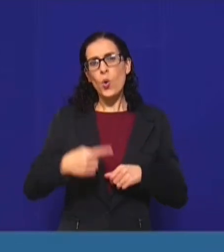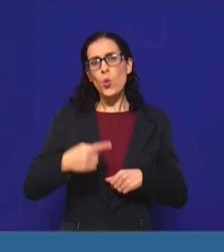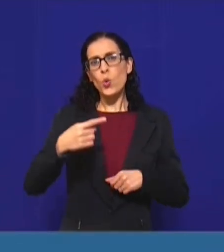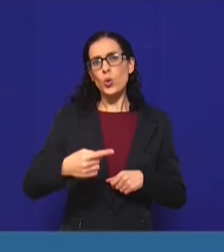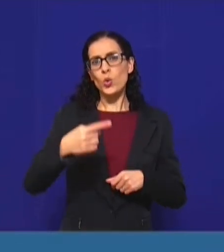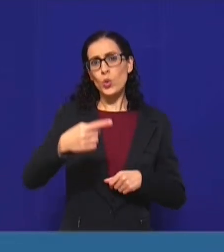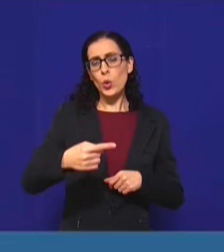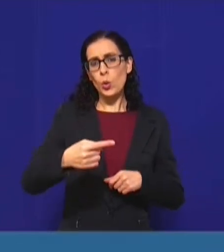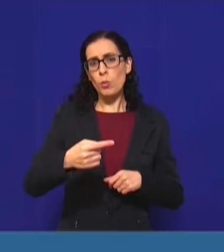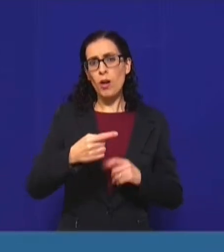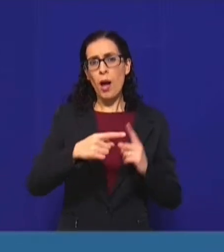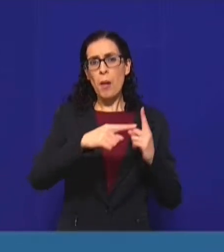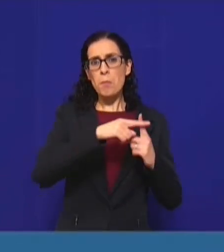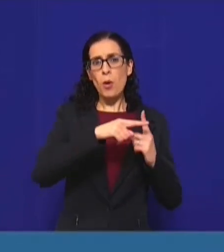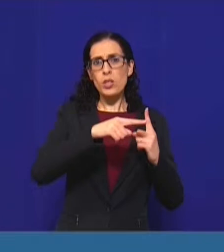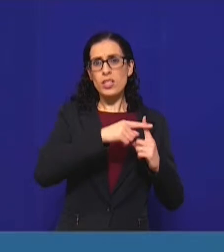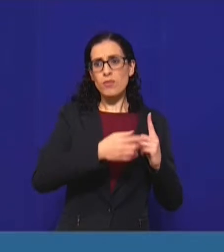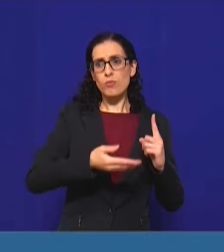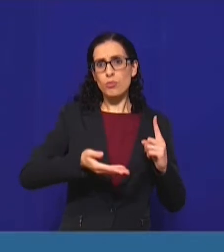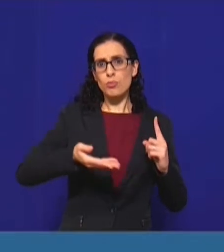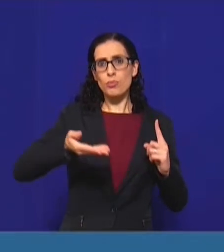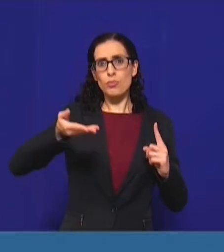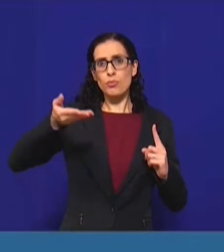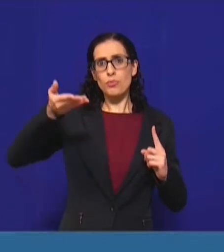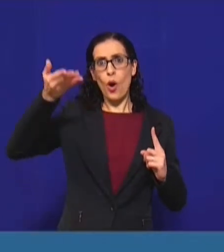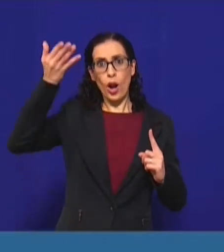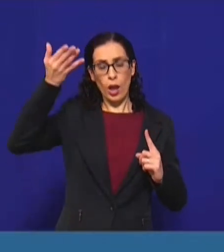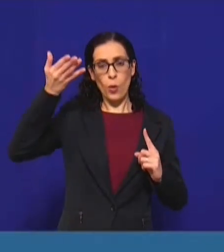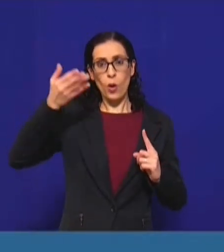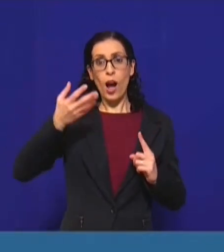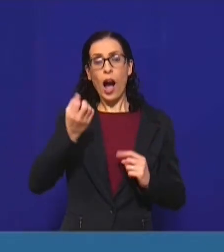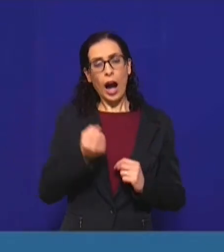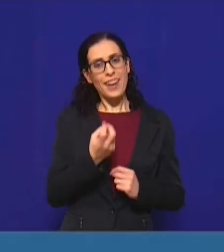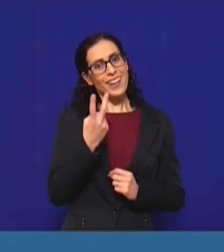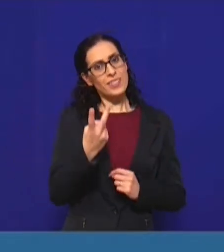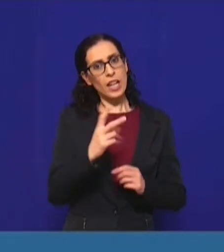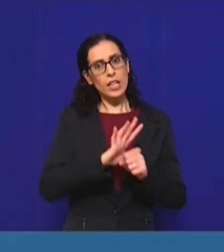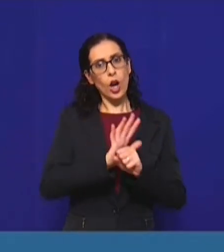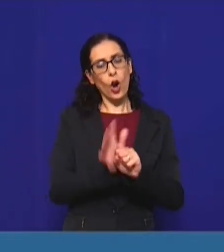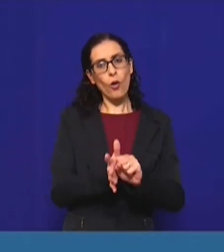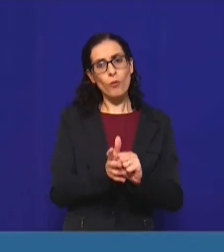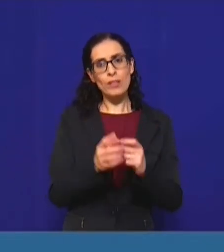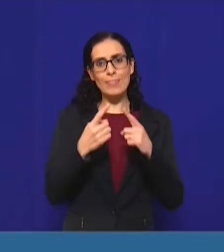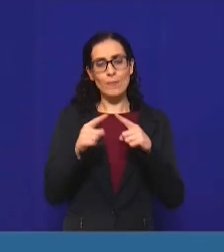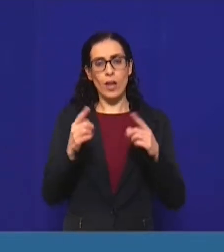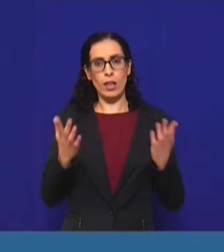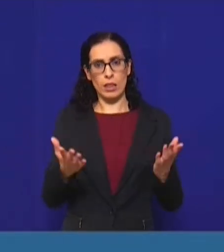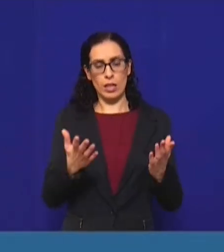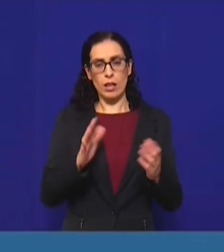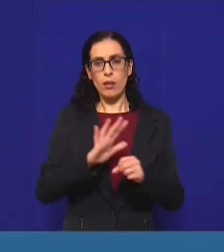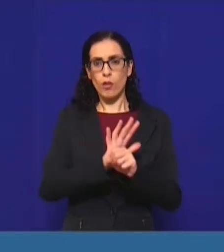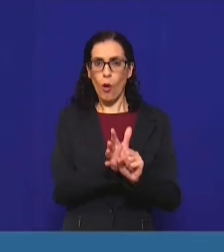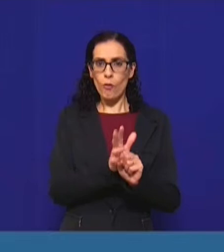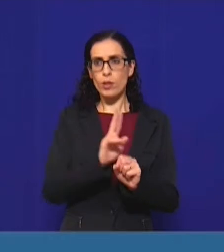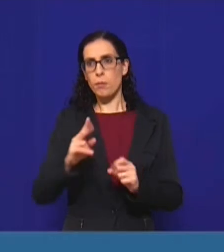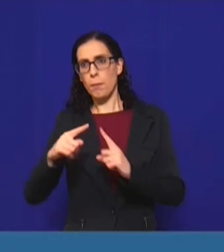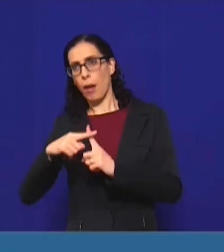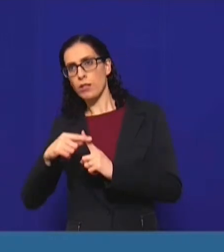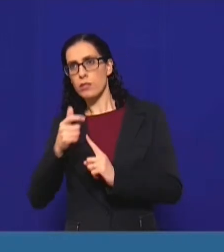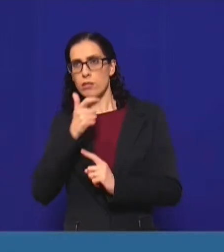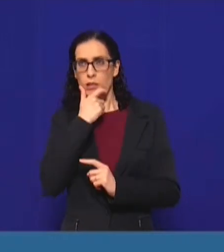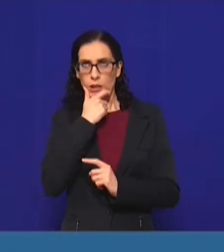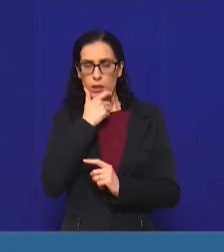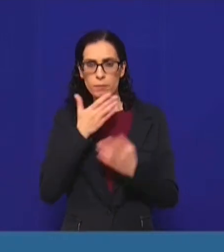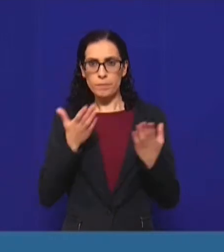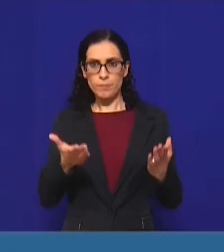cases. We have 2 variants in Malta. We also have a situation where air Malta flights are increasing. And we